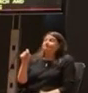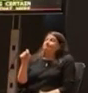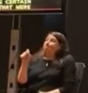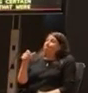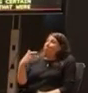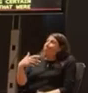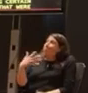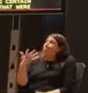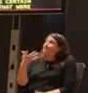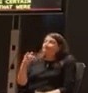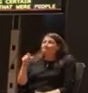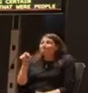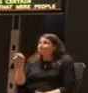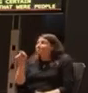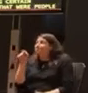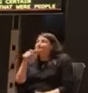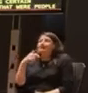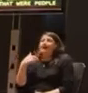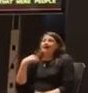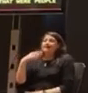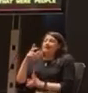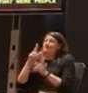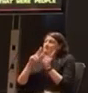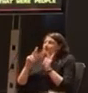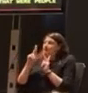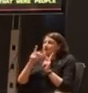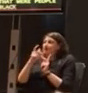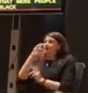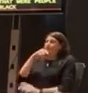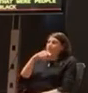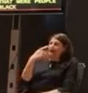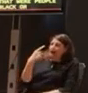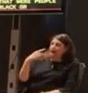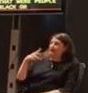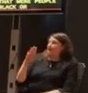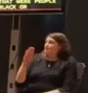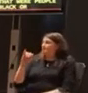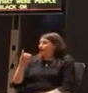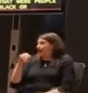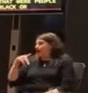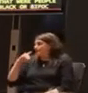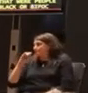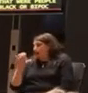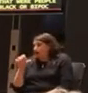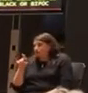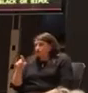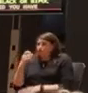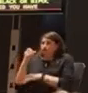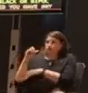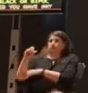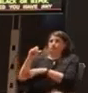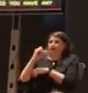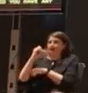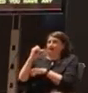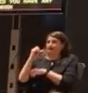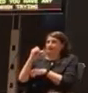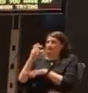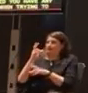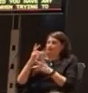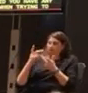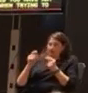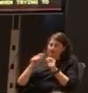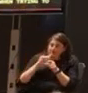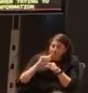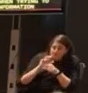people that were of Black or BIPOC descent, did you have any pushback when trying to get that information and